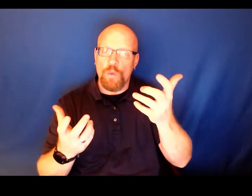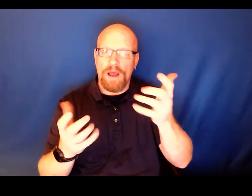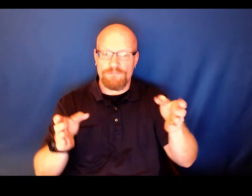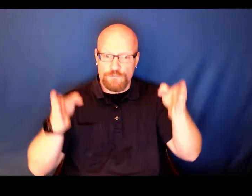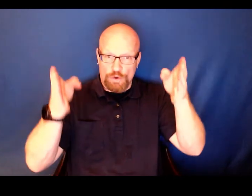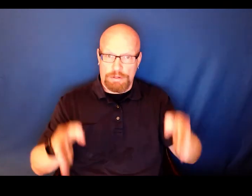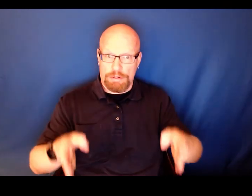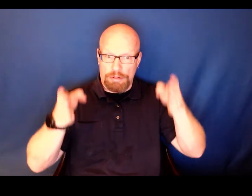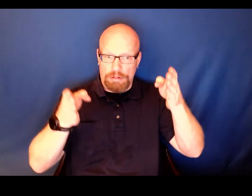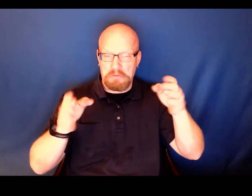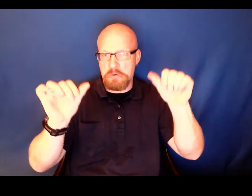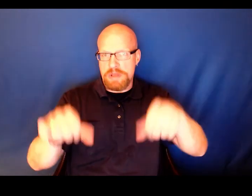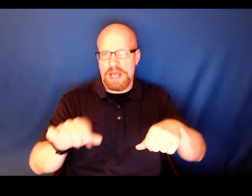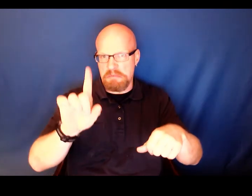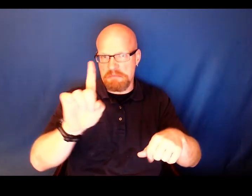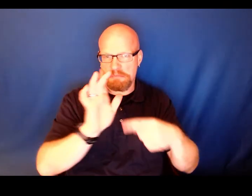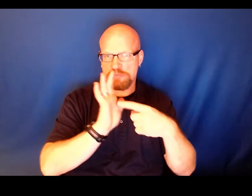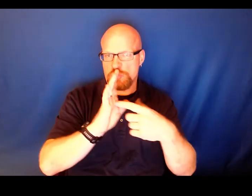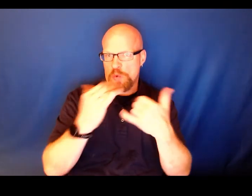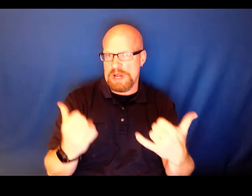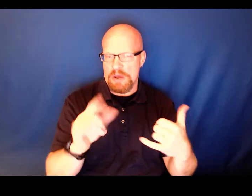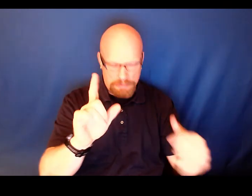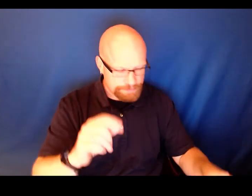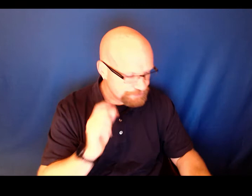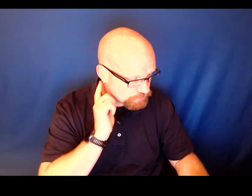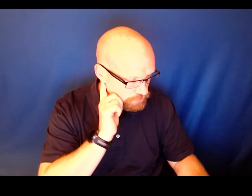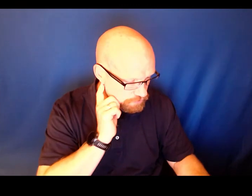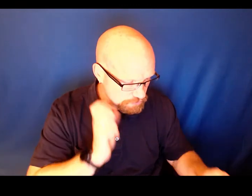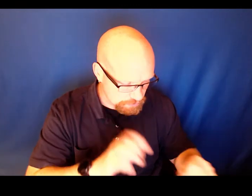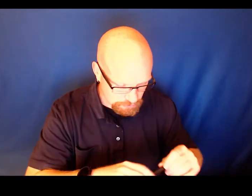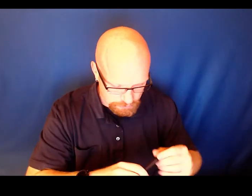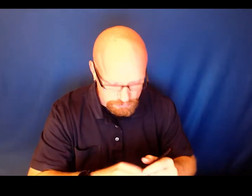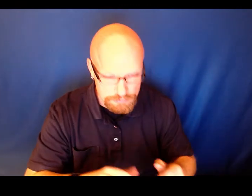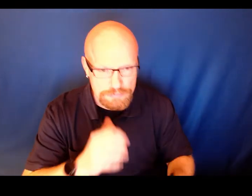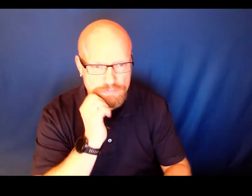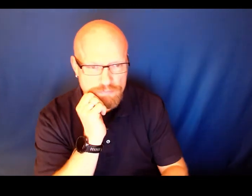horizontally. If you want to do it vertically, you can, and I'll show that now.